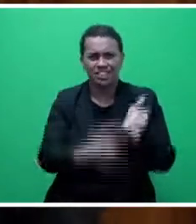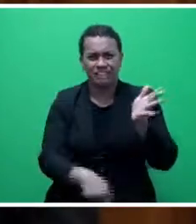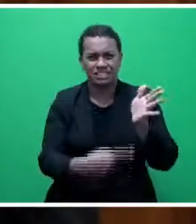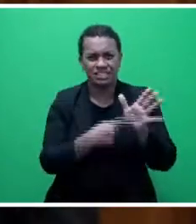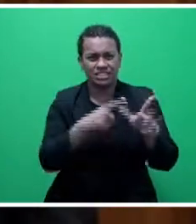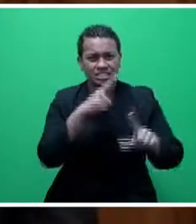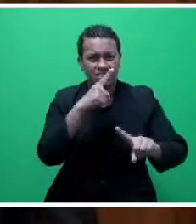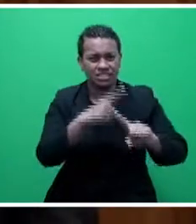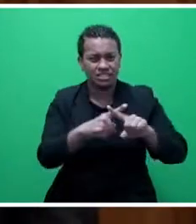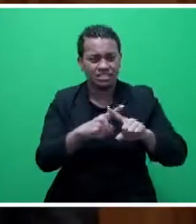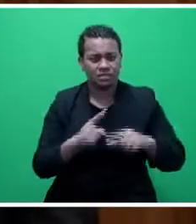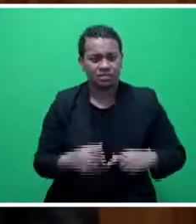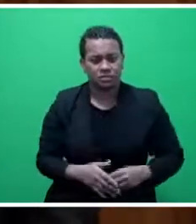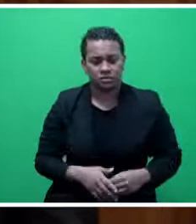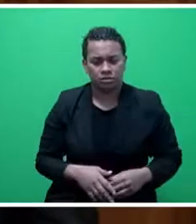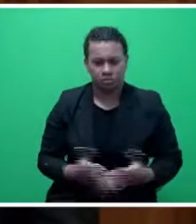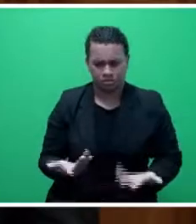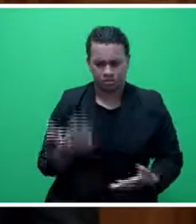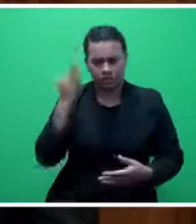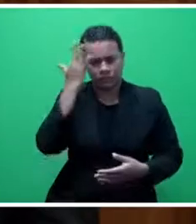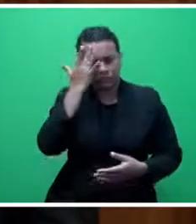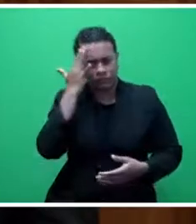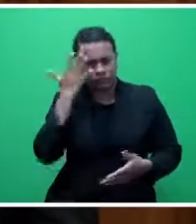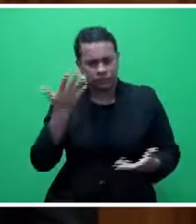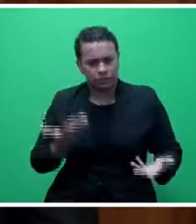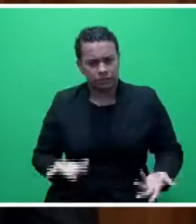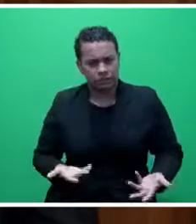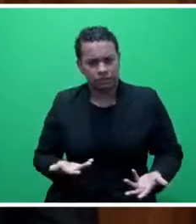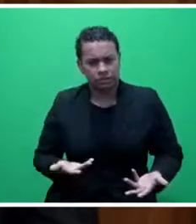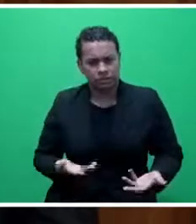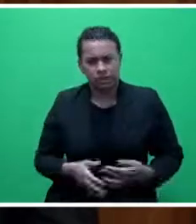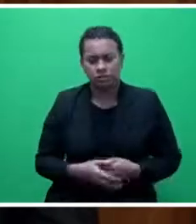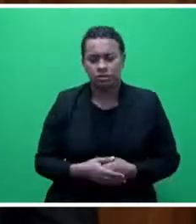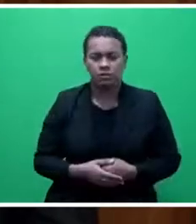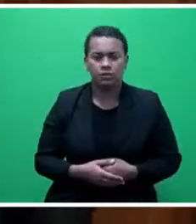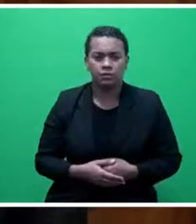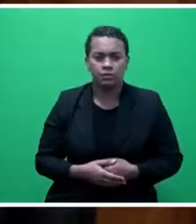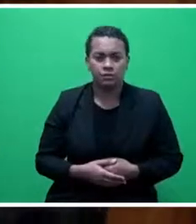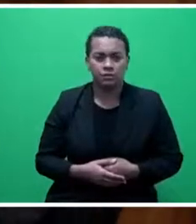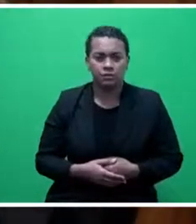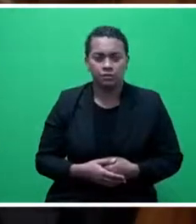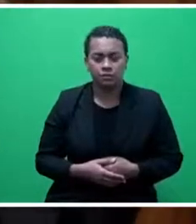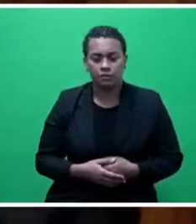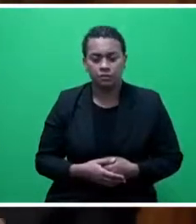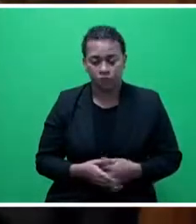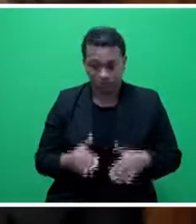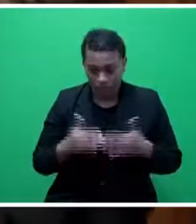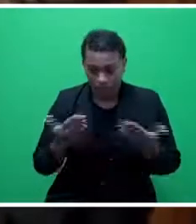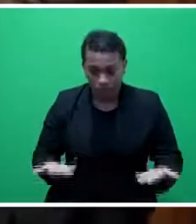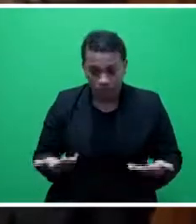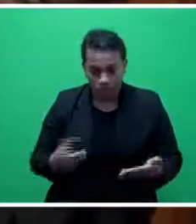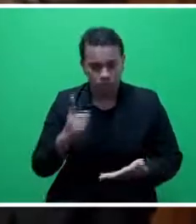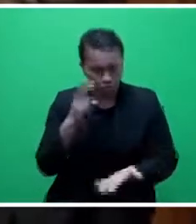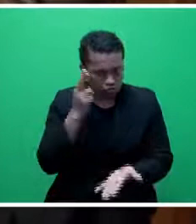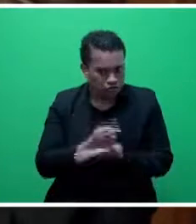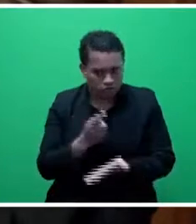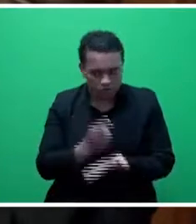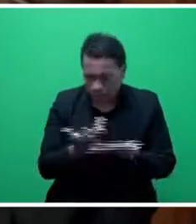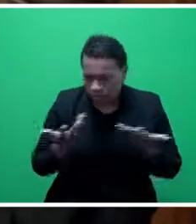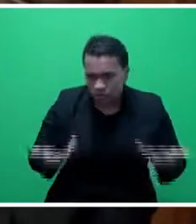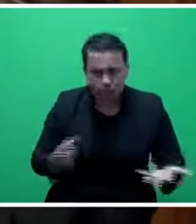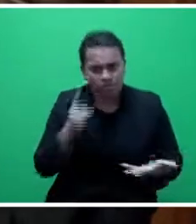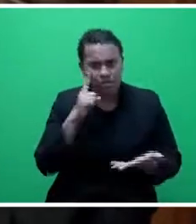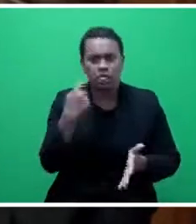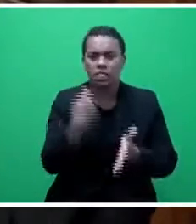the good times are not going to end. But now it has ended. It is time to face reality and